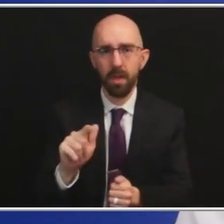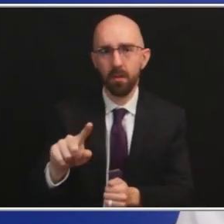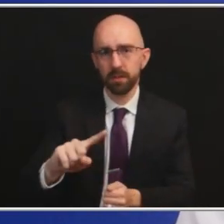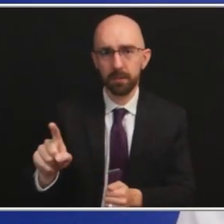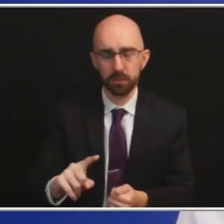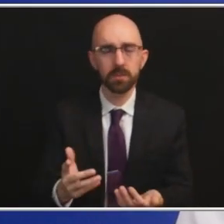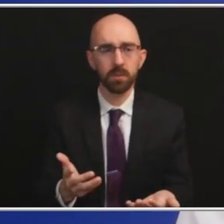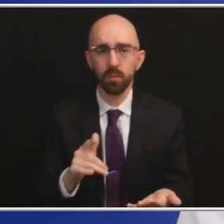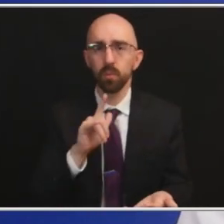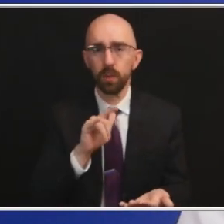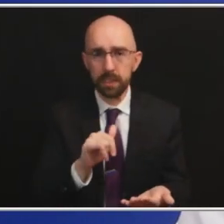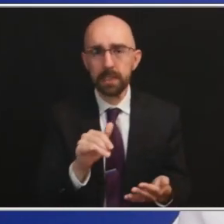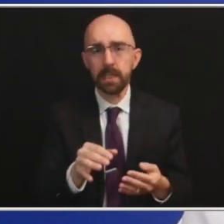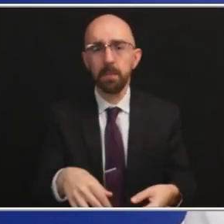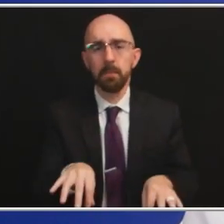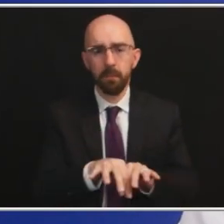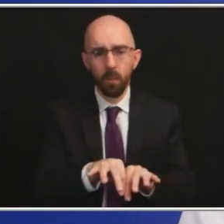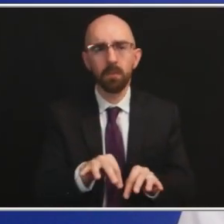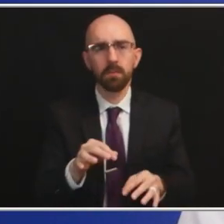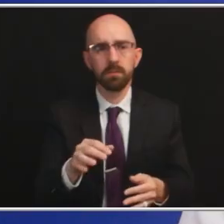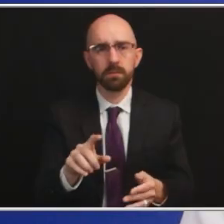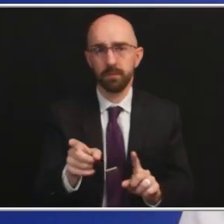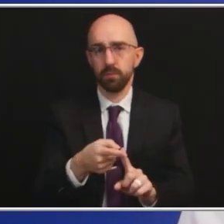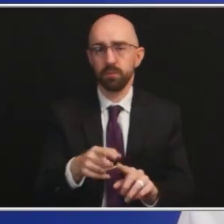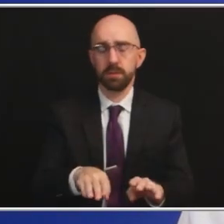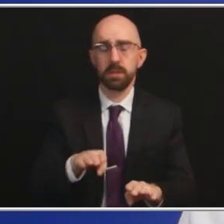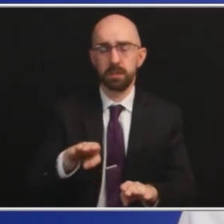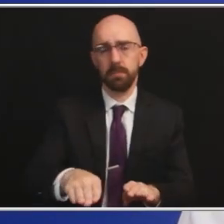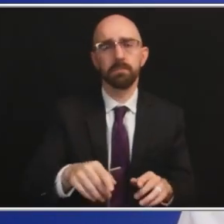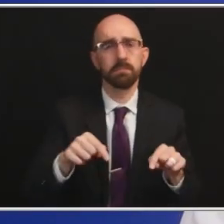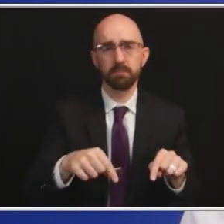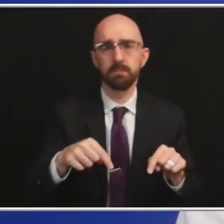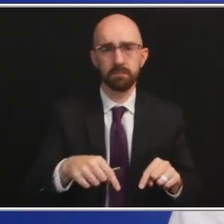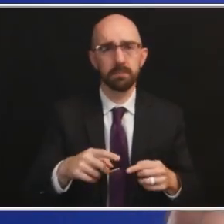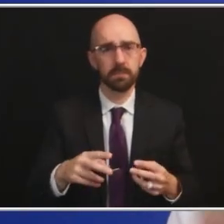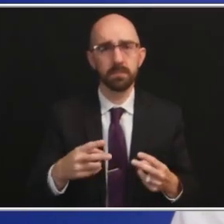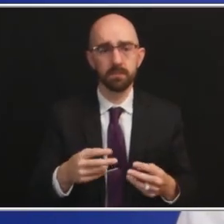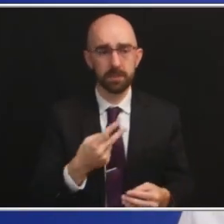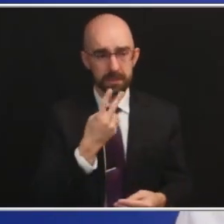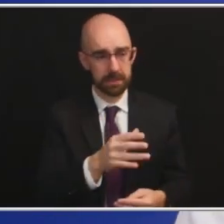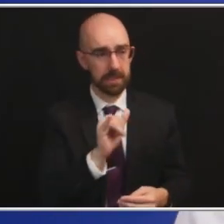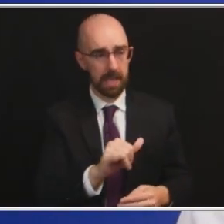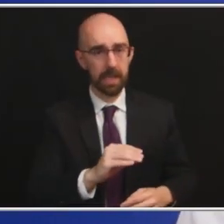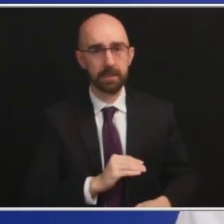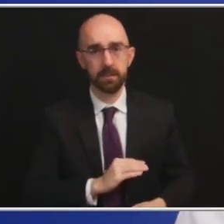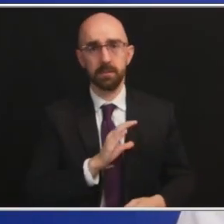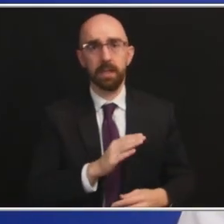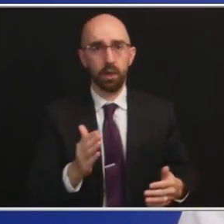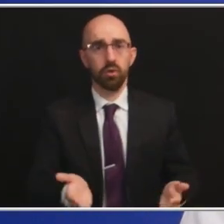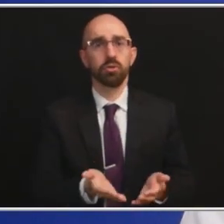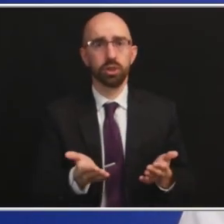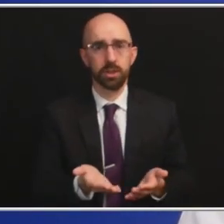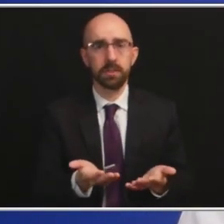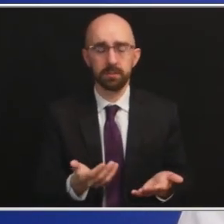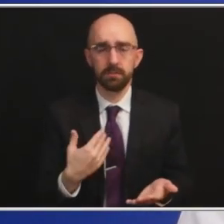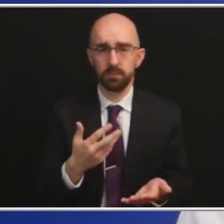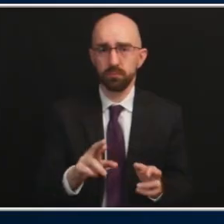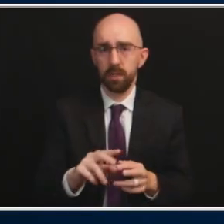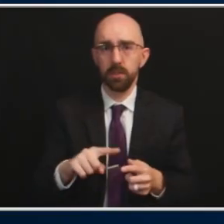really important first step, and very encouraging. And we're ready to go to take it to the next